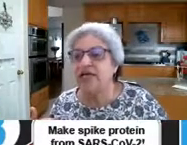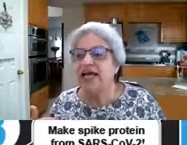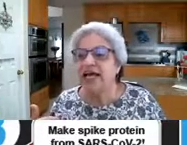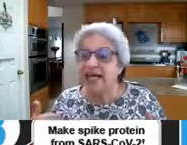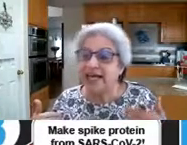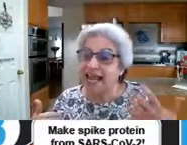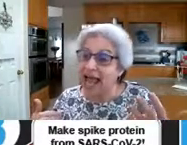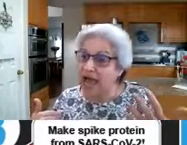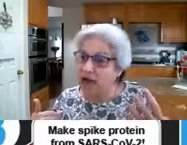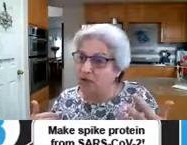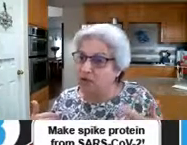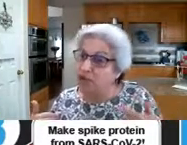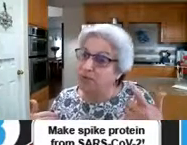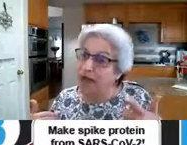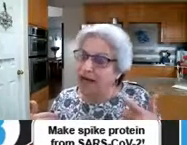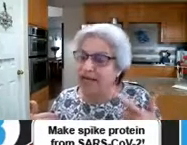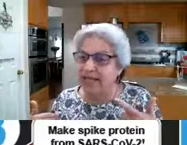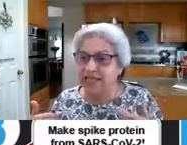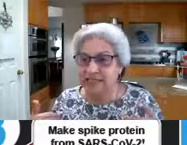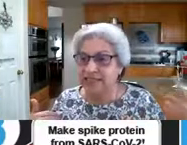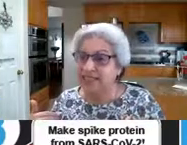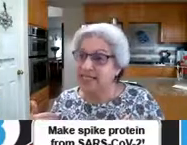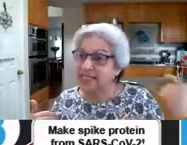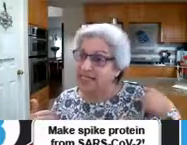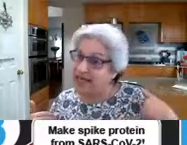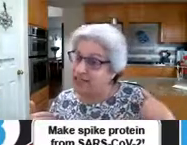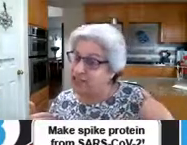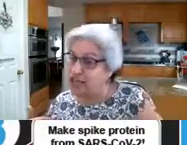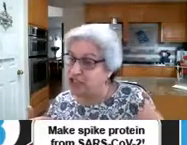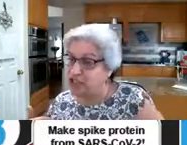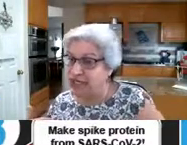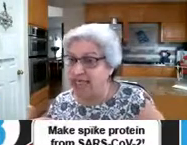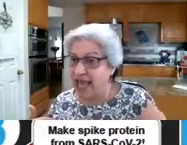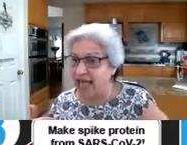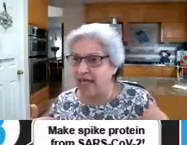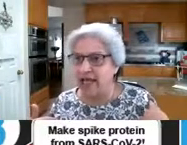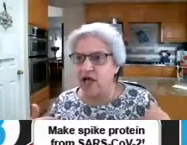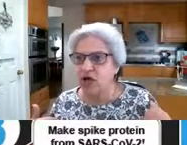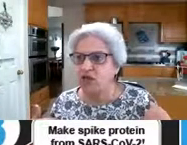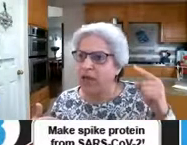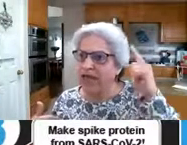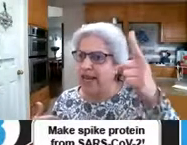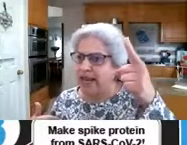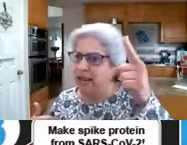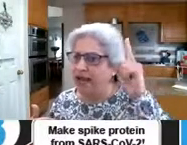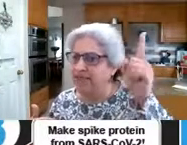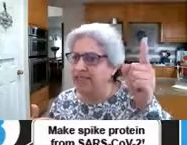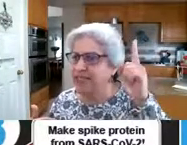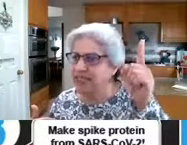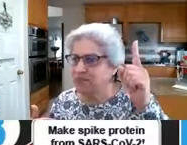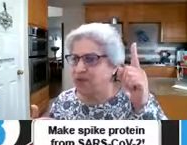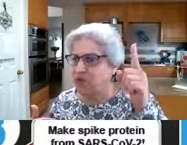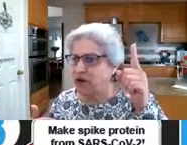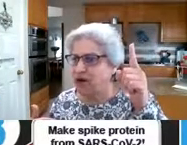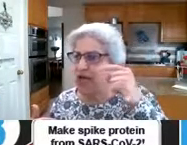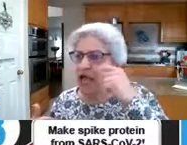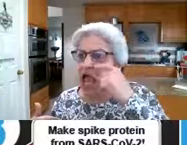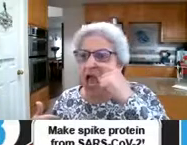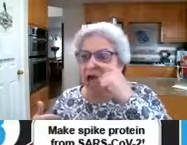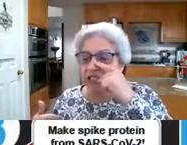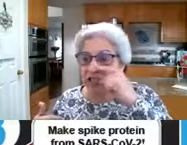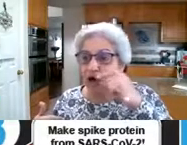later, now your body sees that injection again and goes, wait a minute, I've seen this